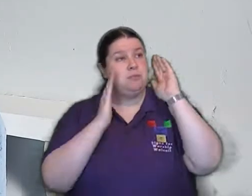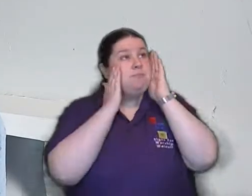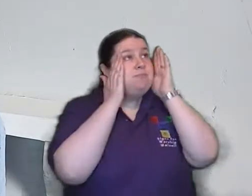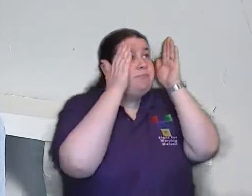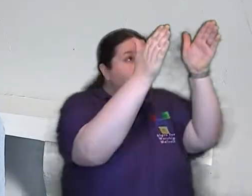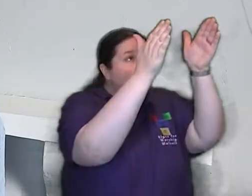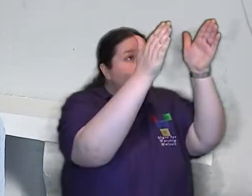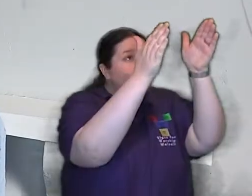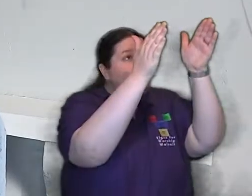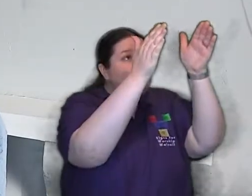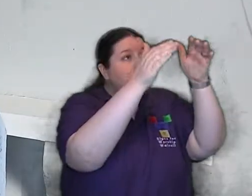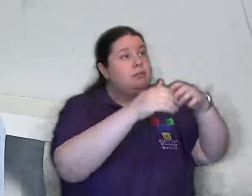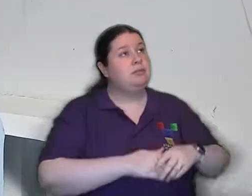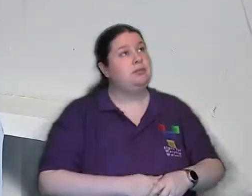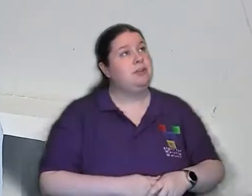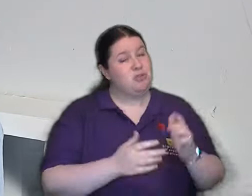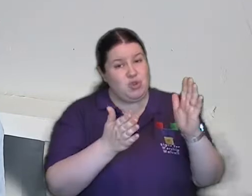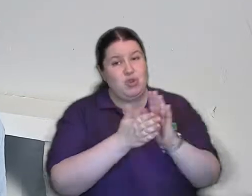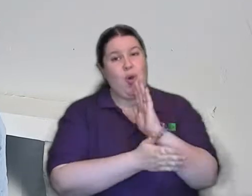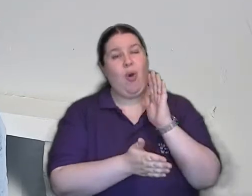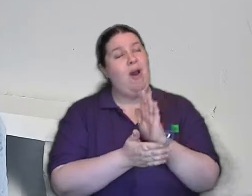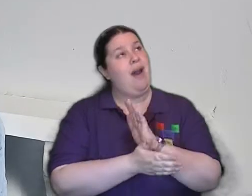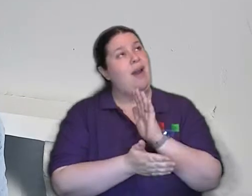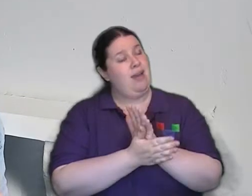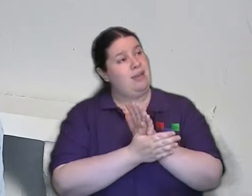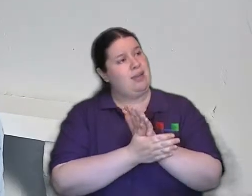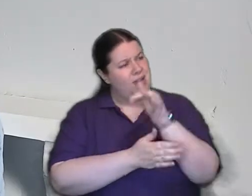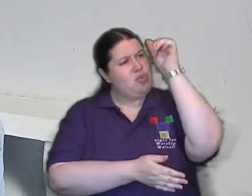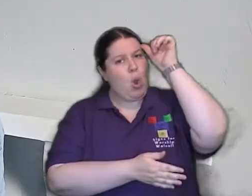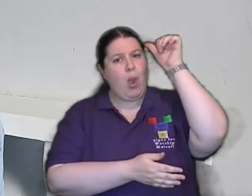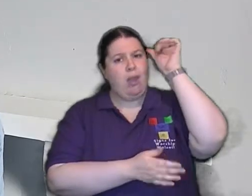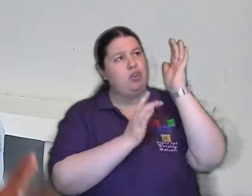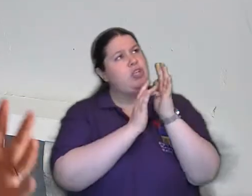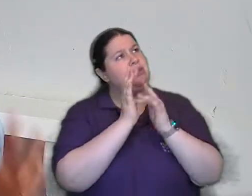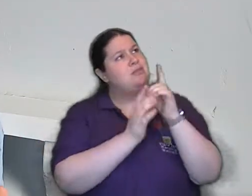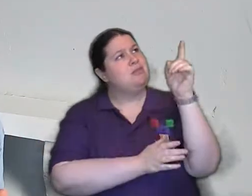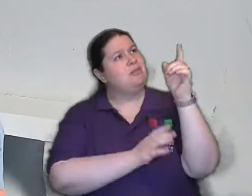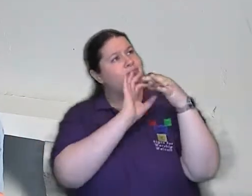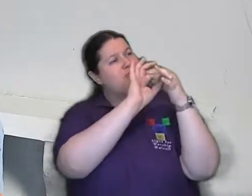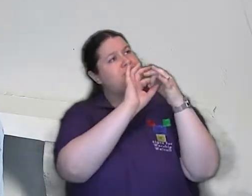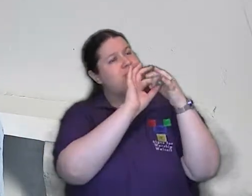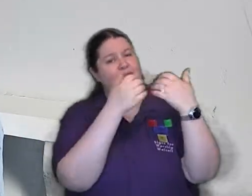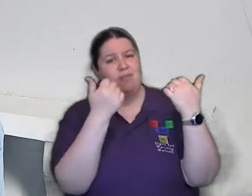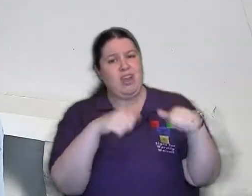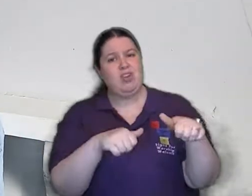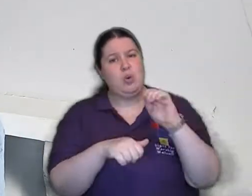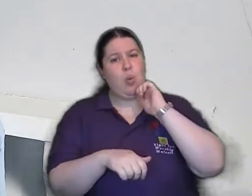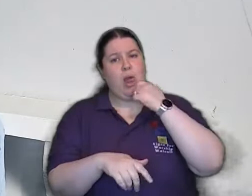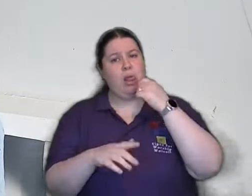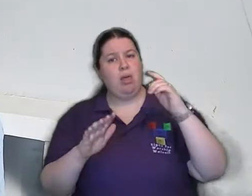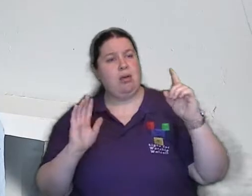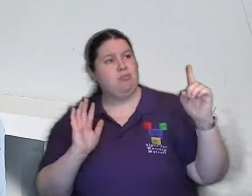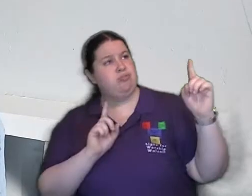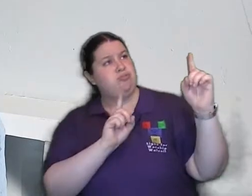see God, to fix our eyes on him. For the joy set before us of knowing Jesus and eventually